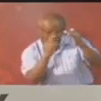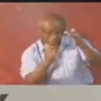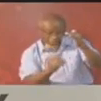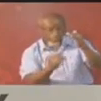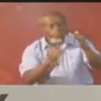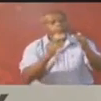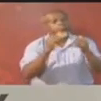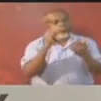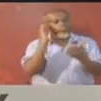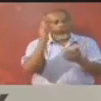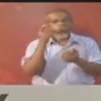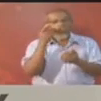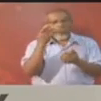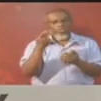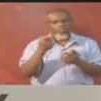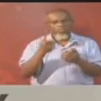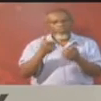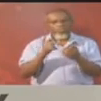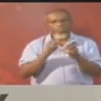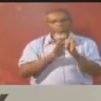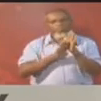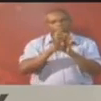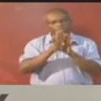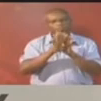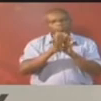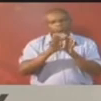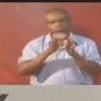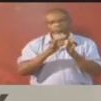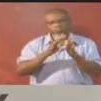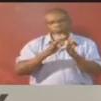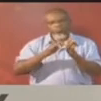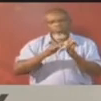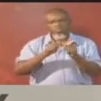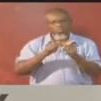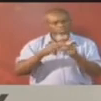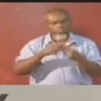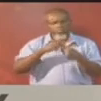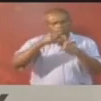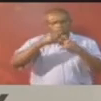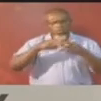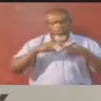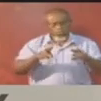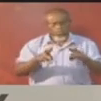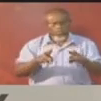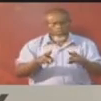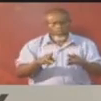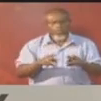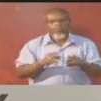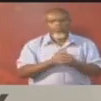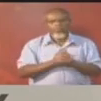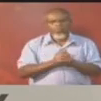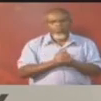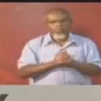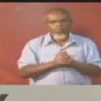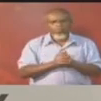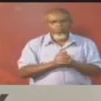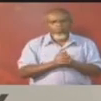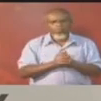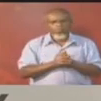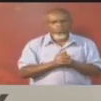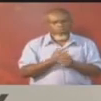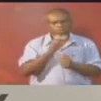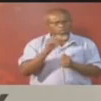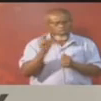all of the data, the full data set, isn't fully available to me at this point in time. We are compiling it because we did note the question having been asked